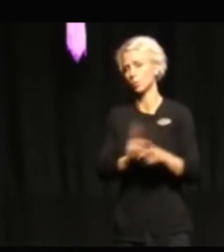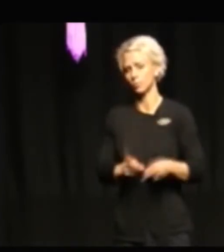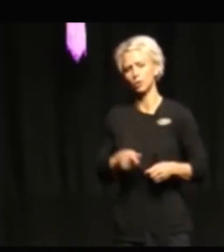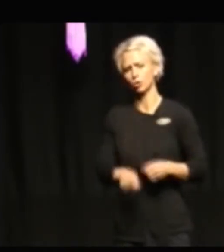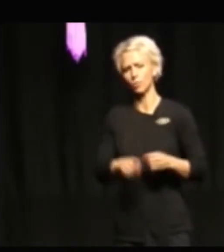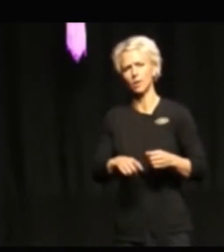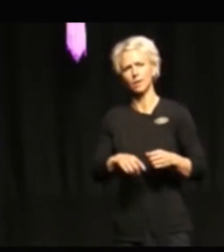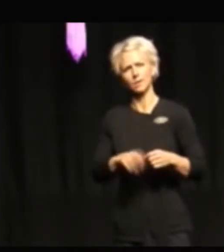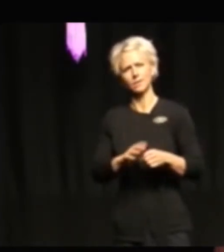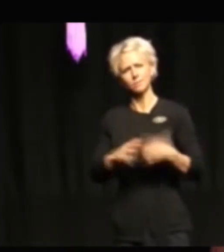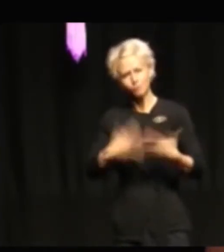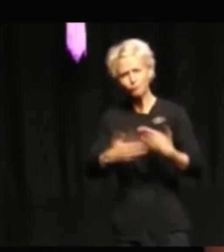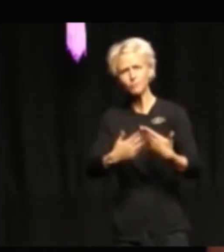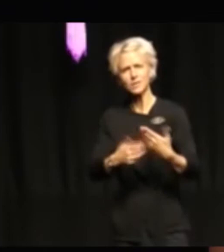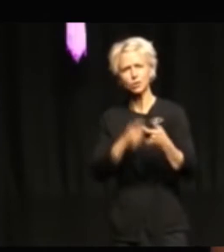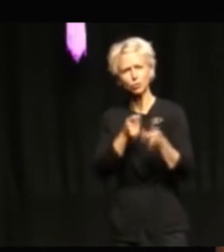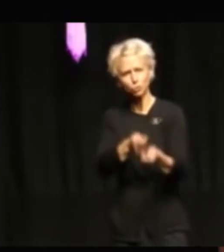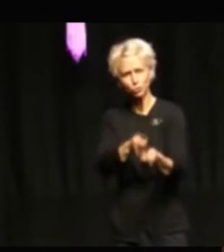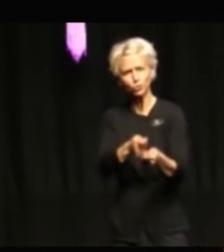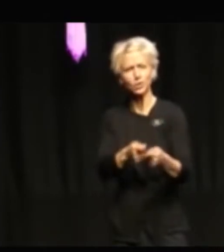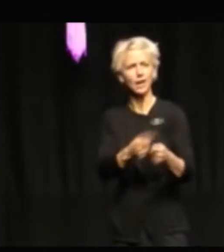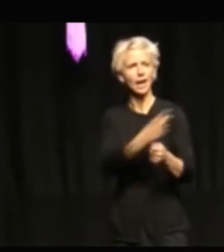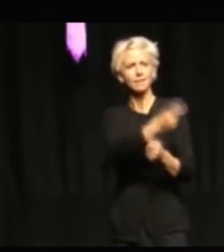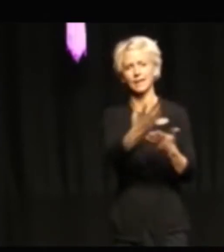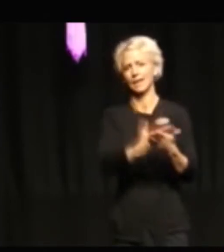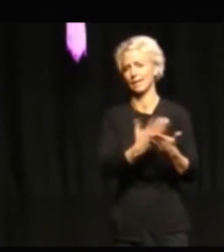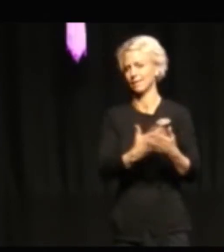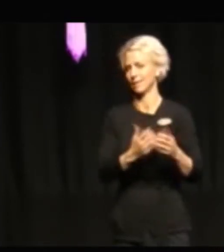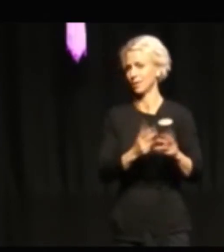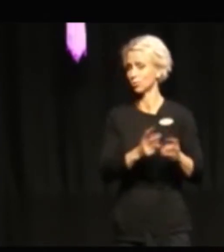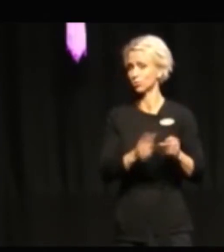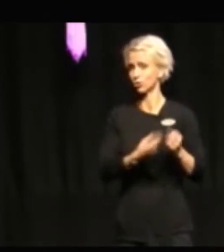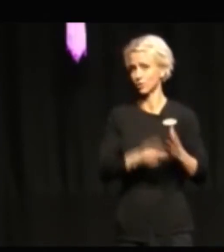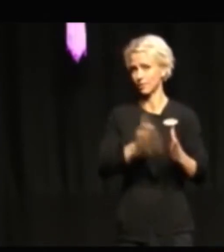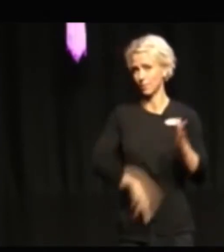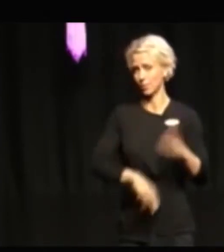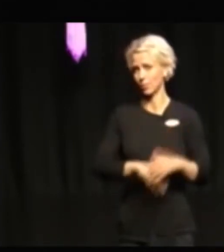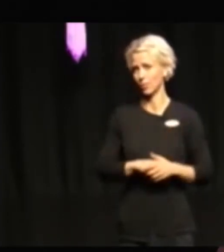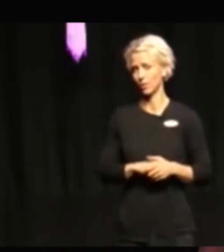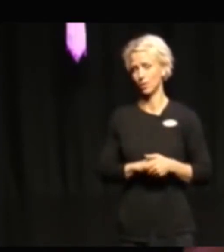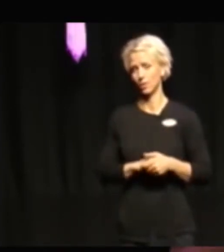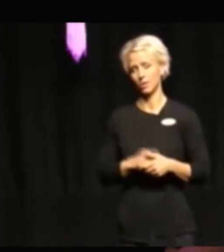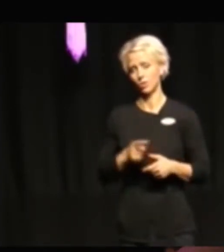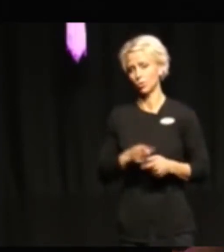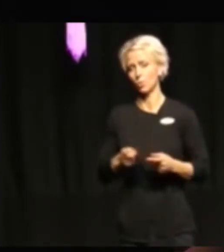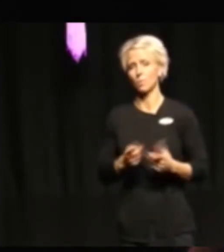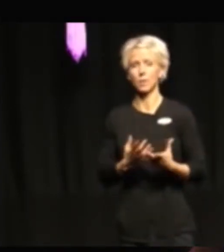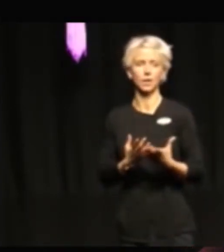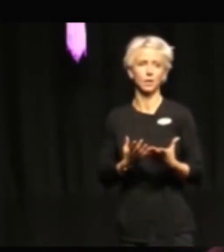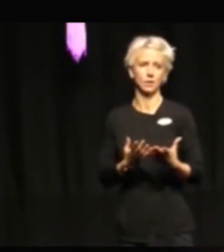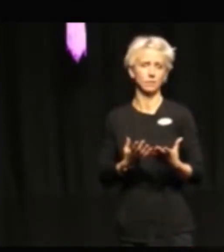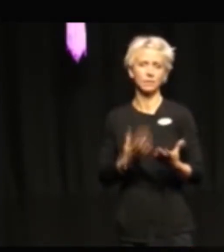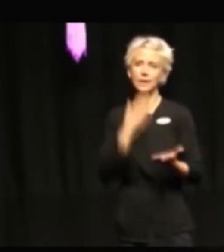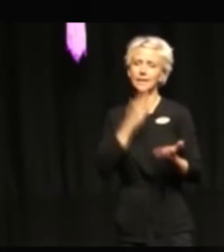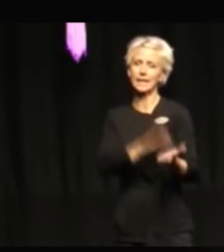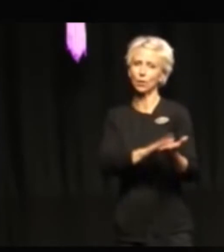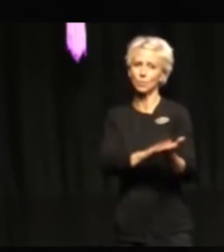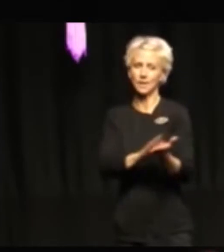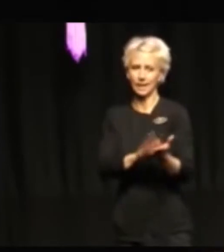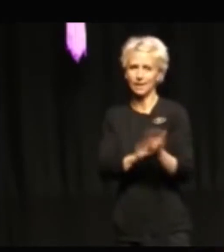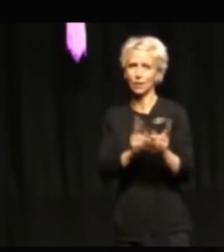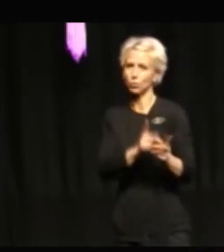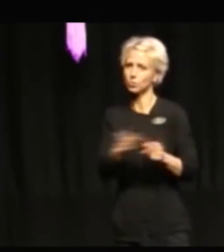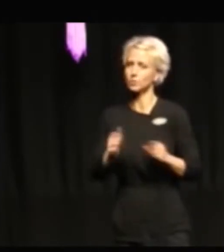push for these obligations, extraterritorial obligations, and they give concrete recommendations around